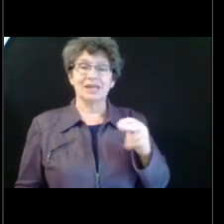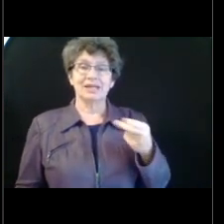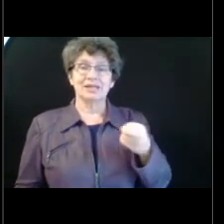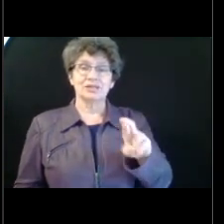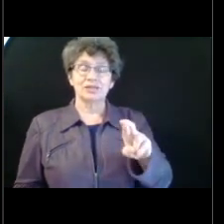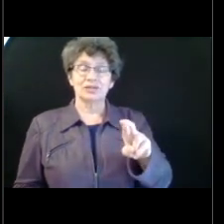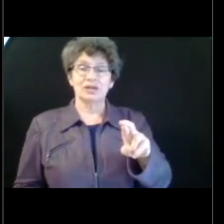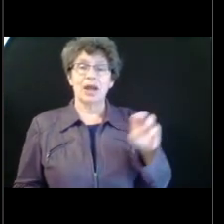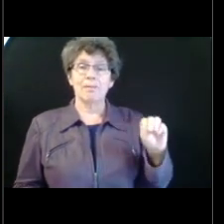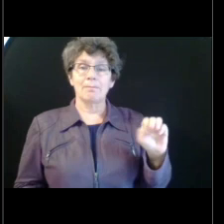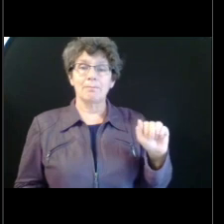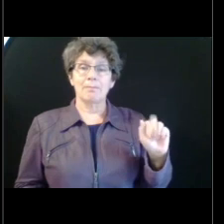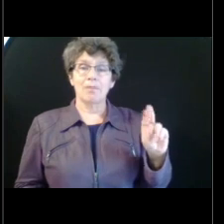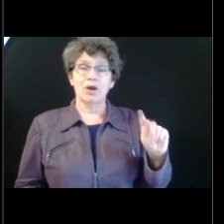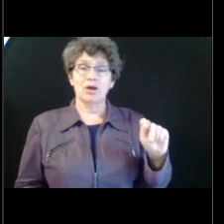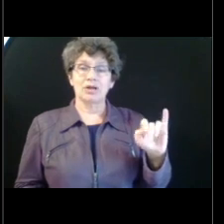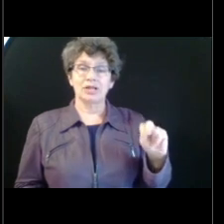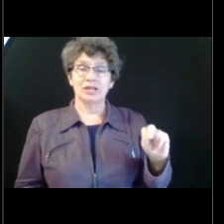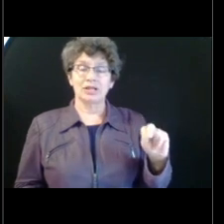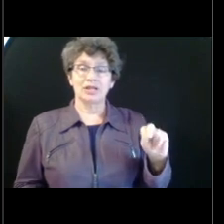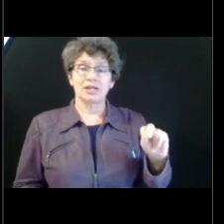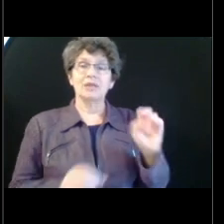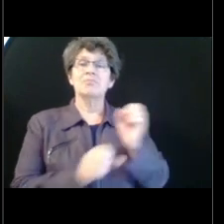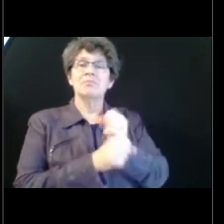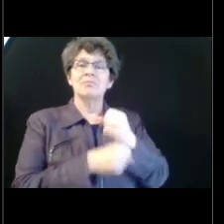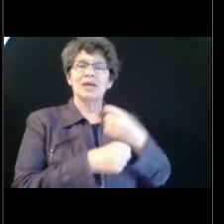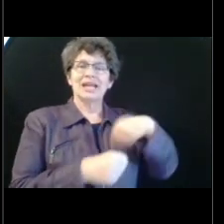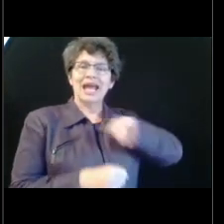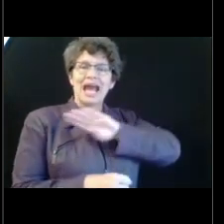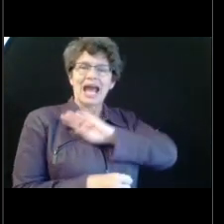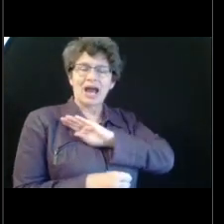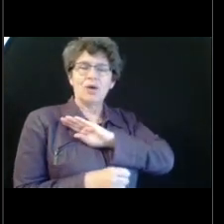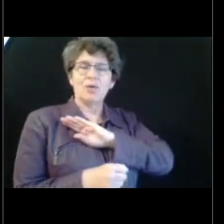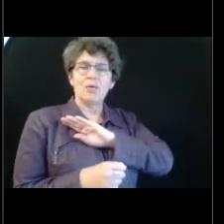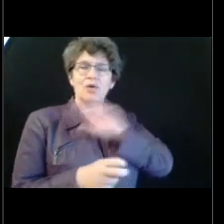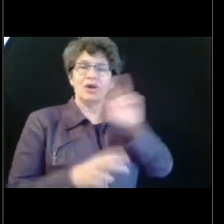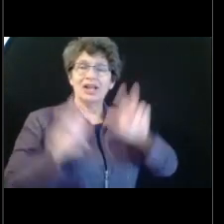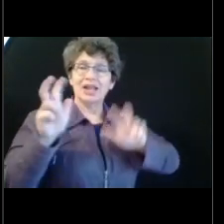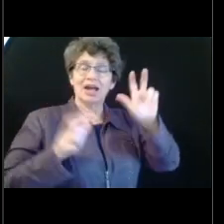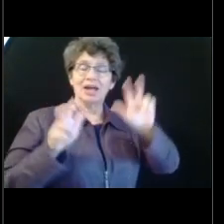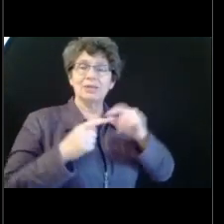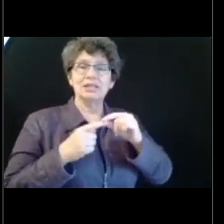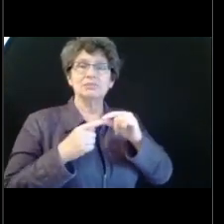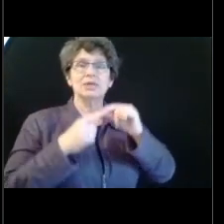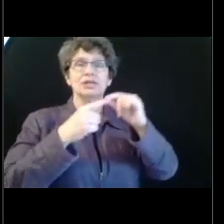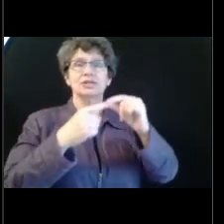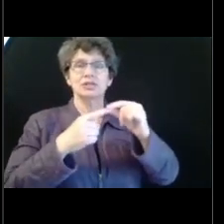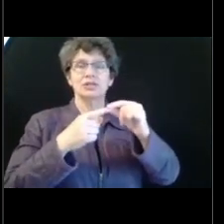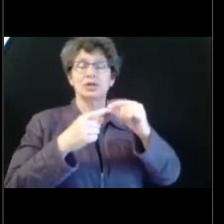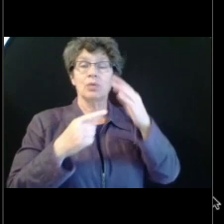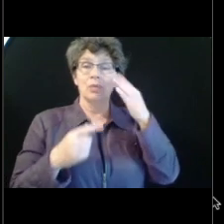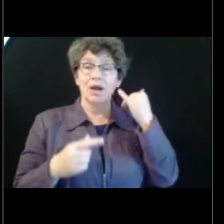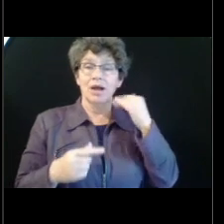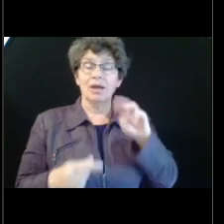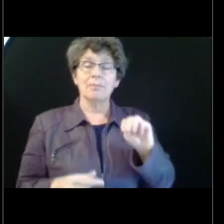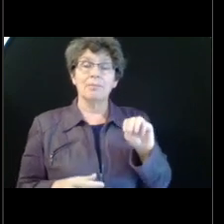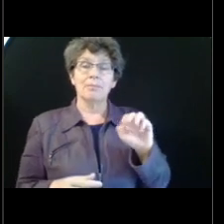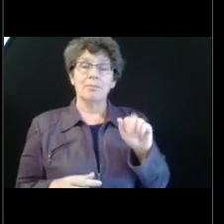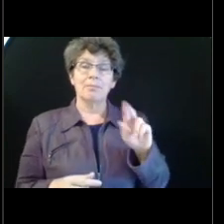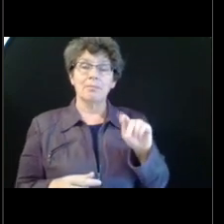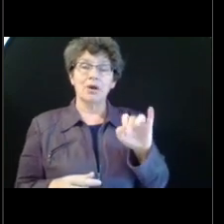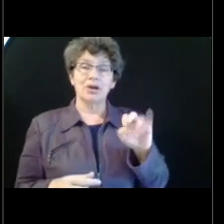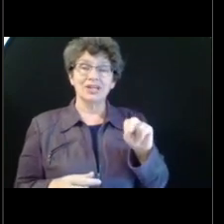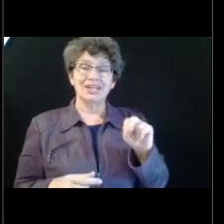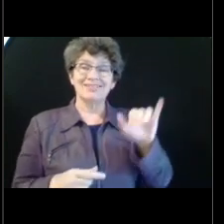special. At the time we did this, Martin was 85 and Esther was 84,